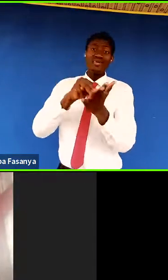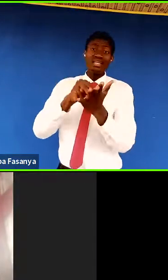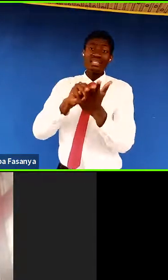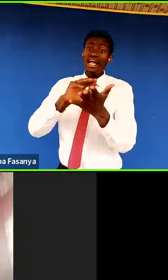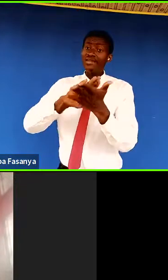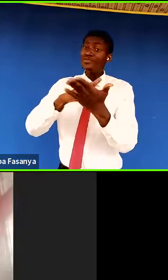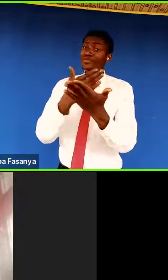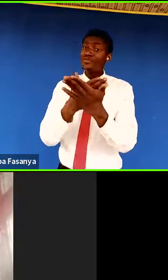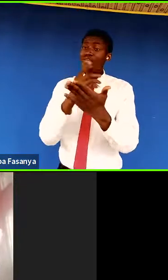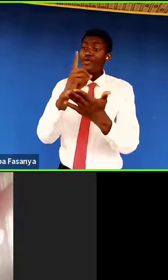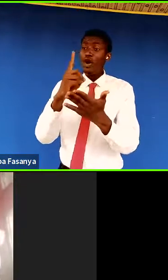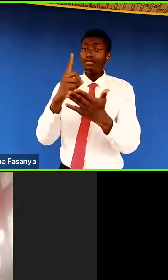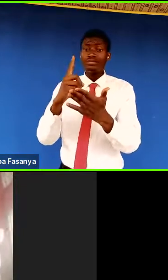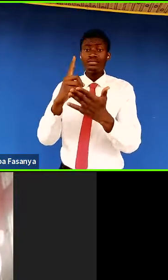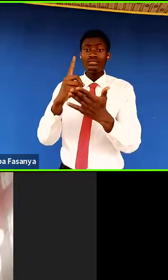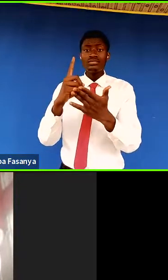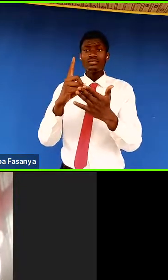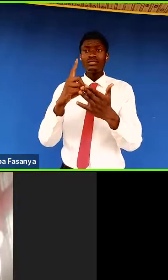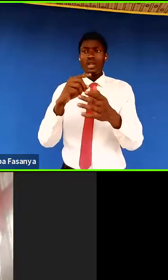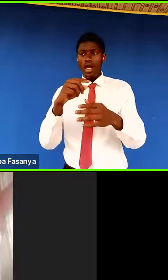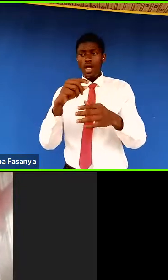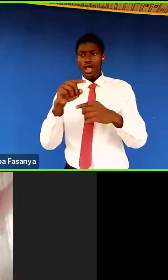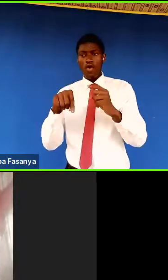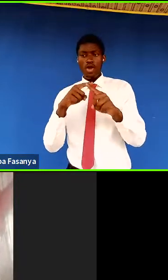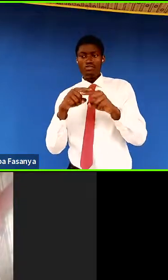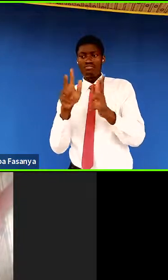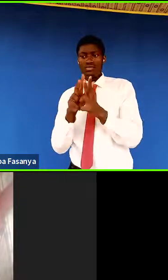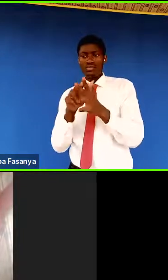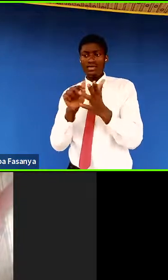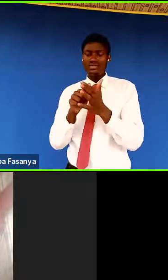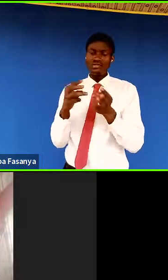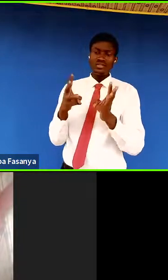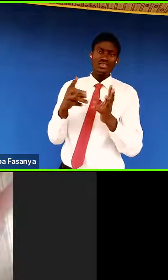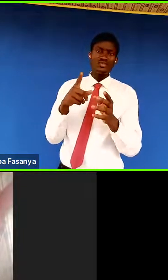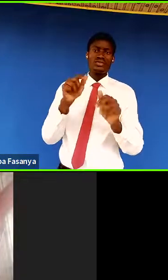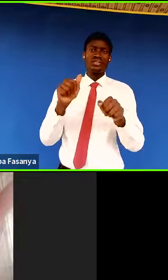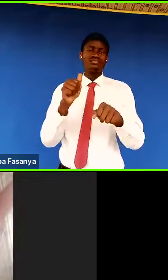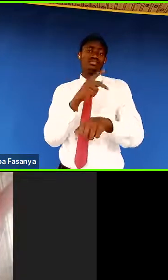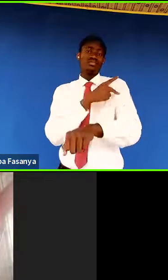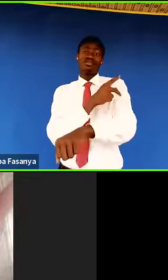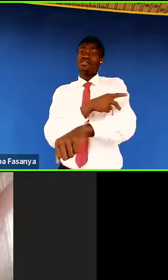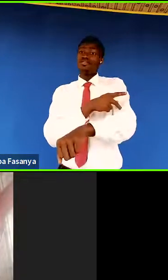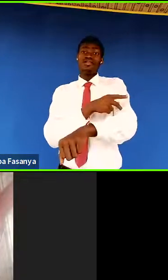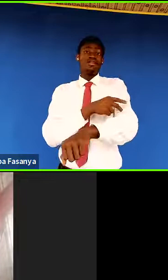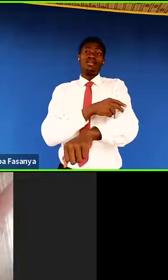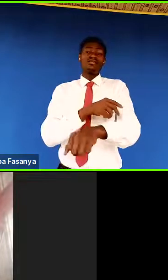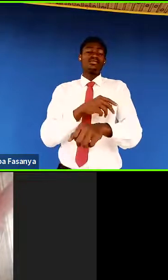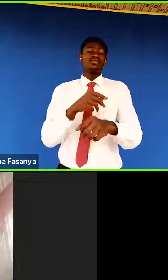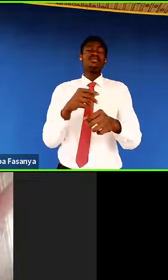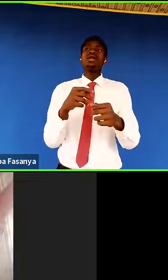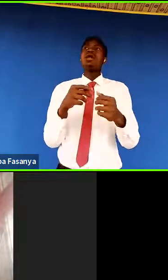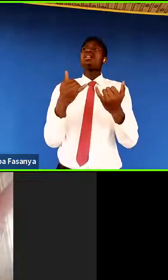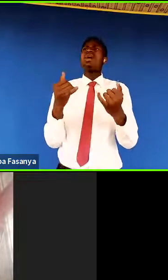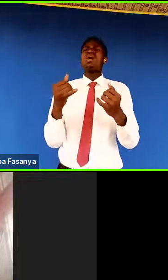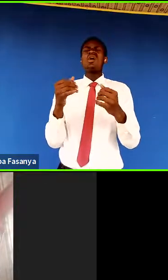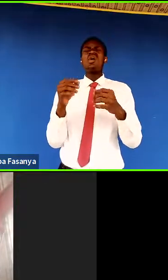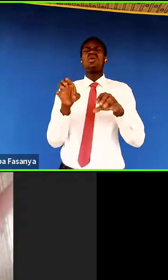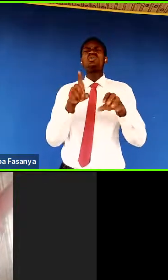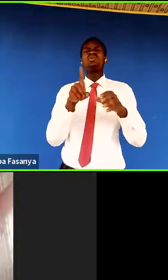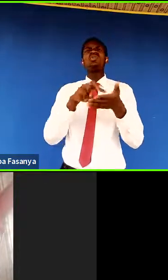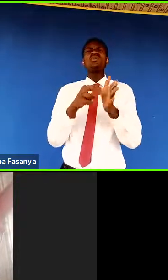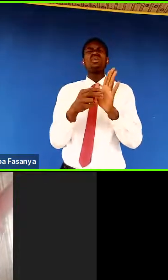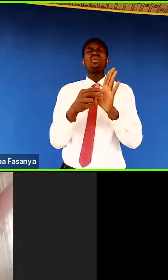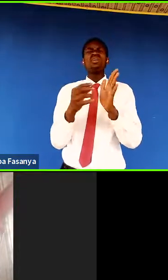way, this is how you can conceive. Okay, so are you also saying that there are no sex positions that guarantees